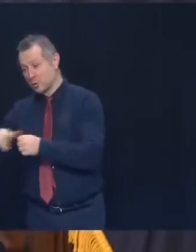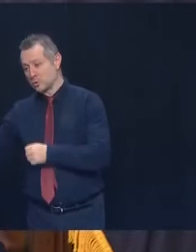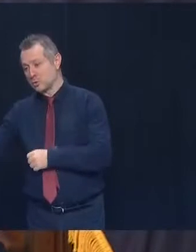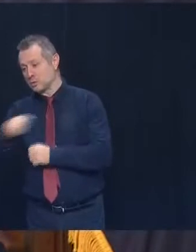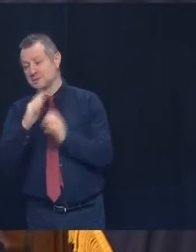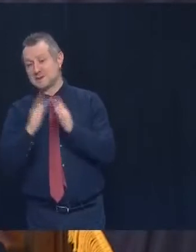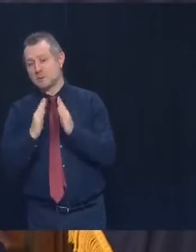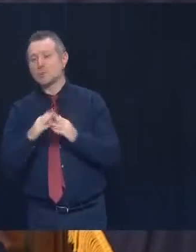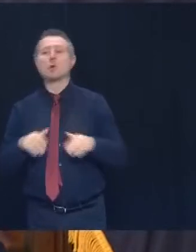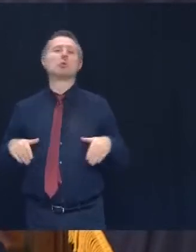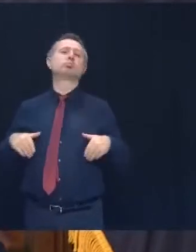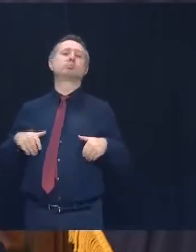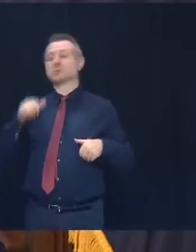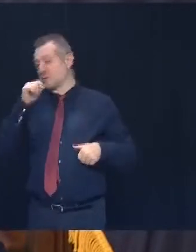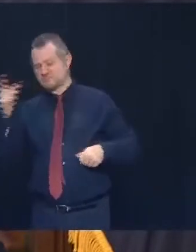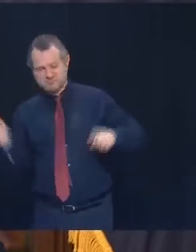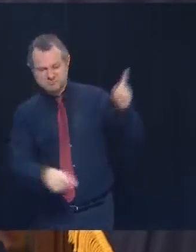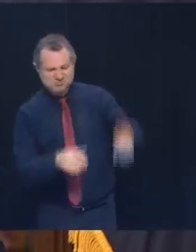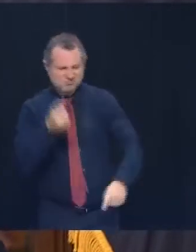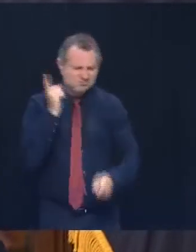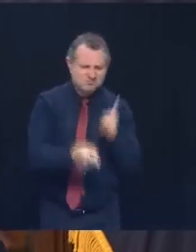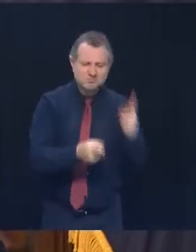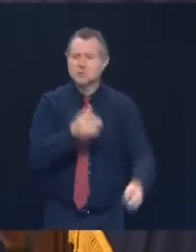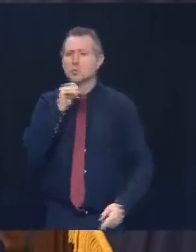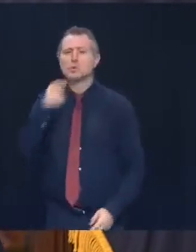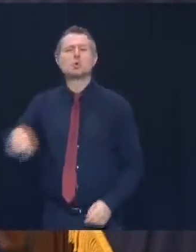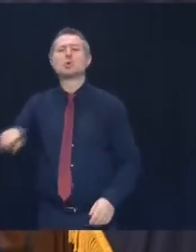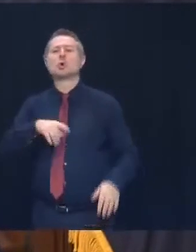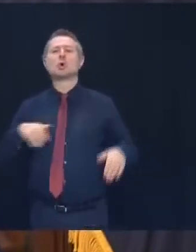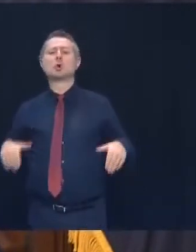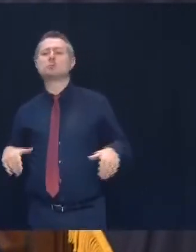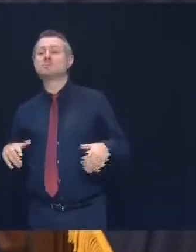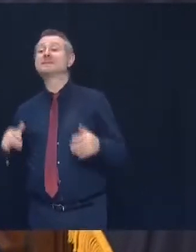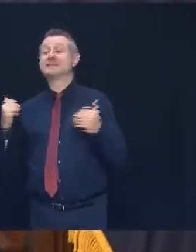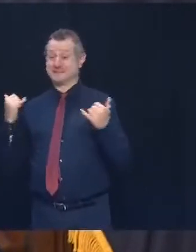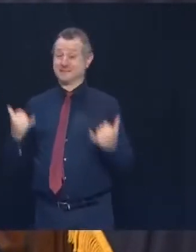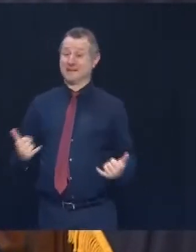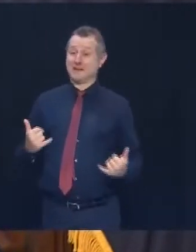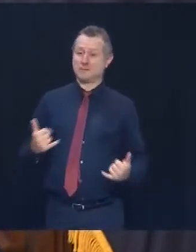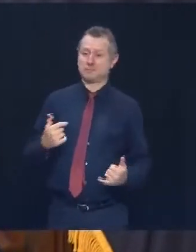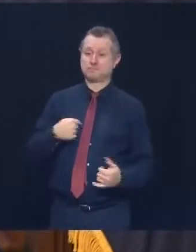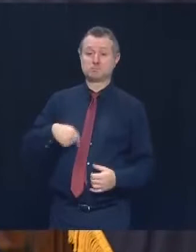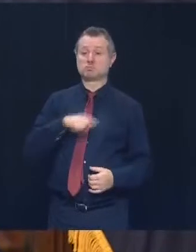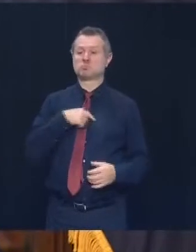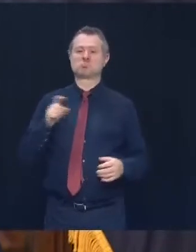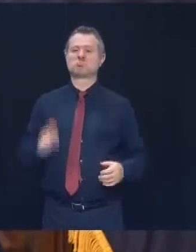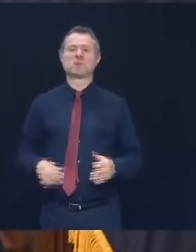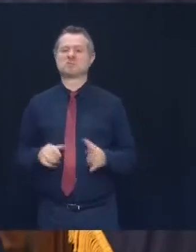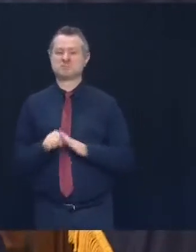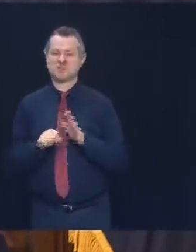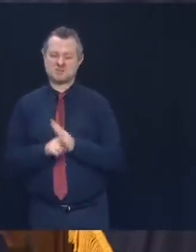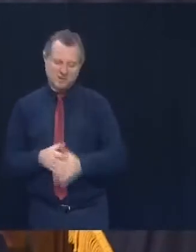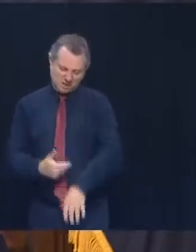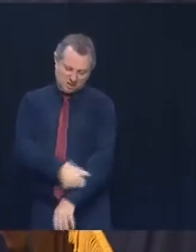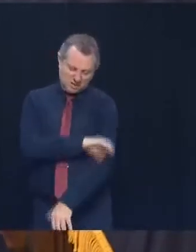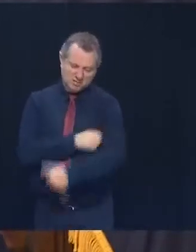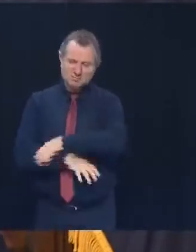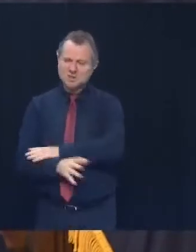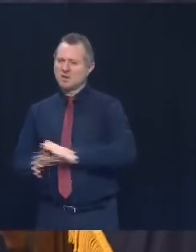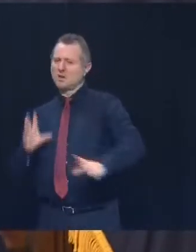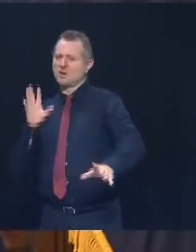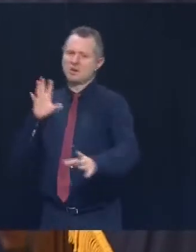enforce the compliance. Now we have to come up with a response. And the